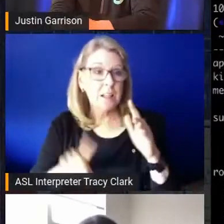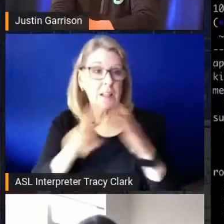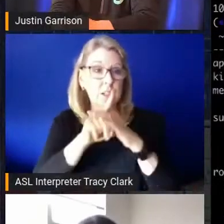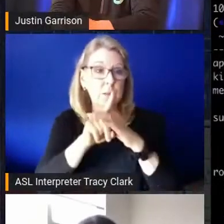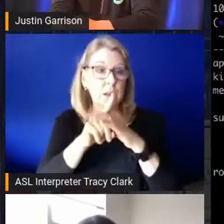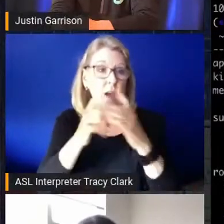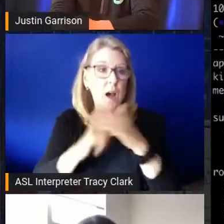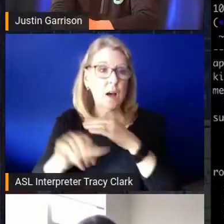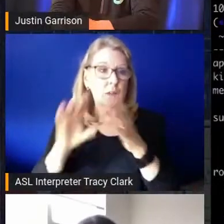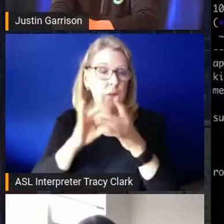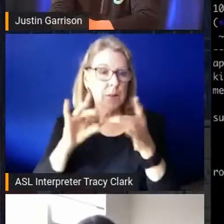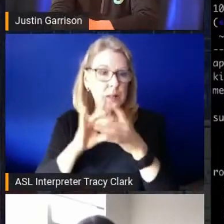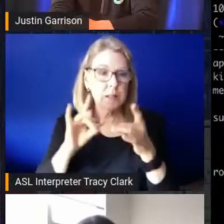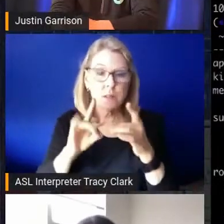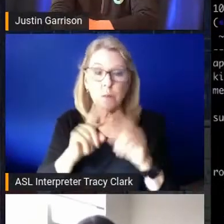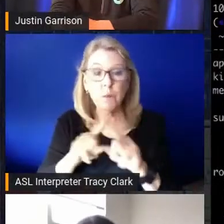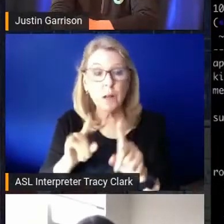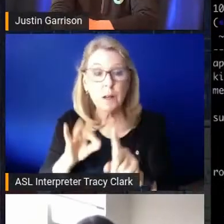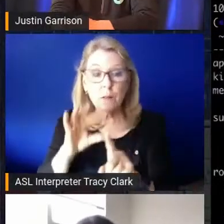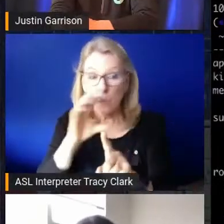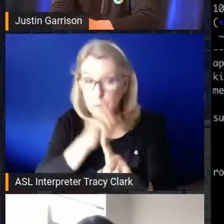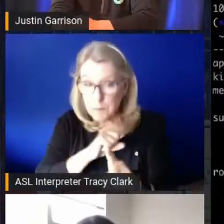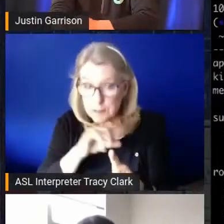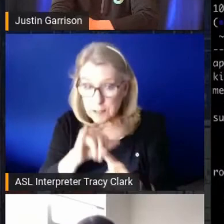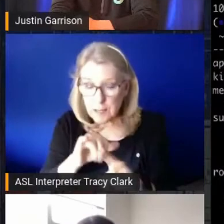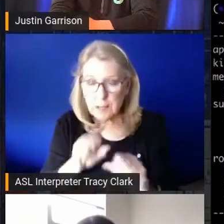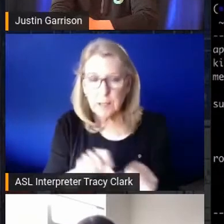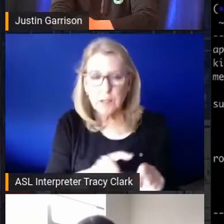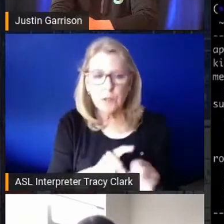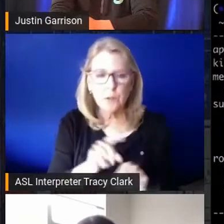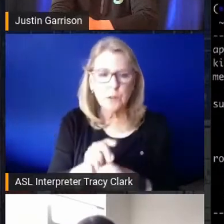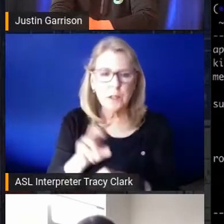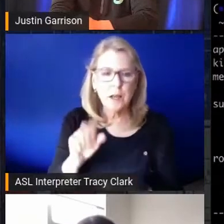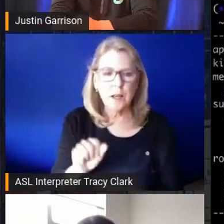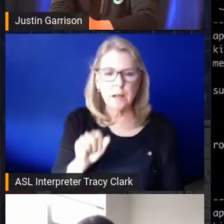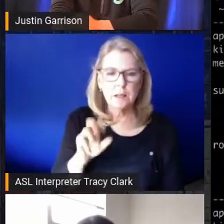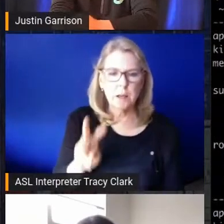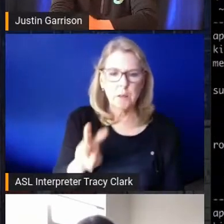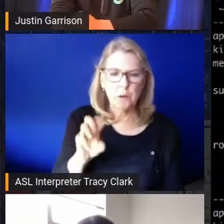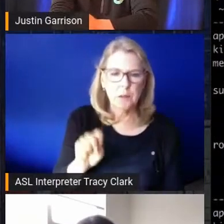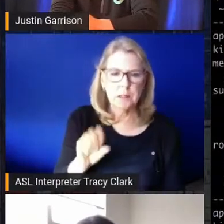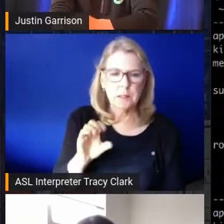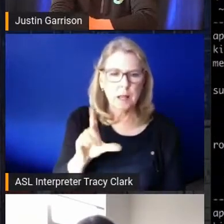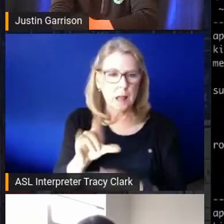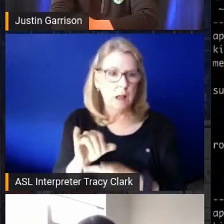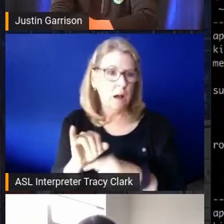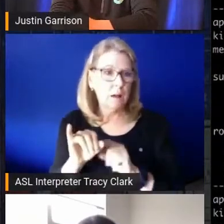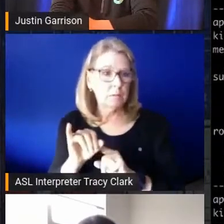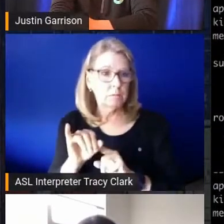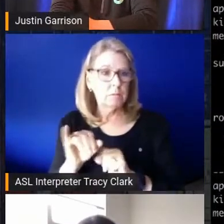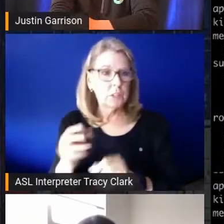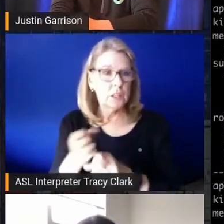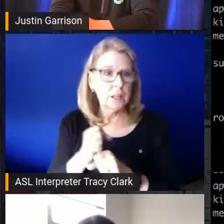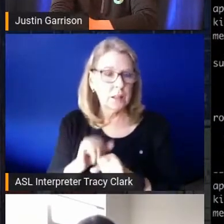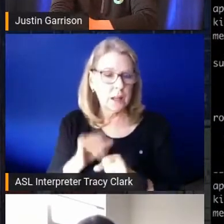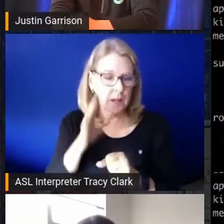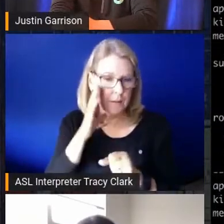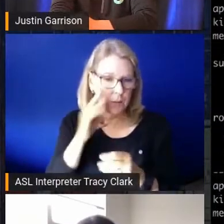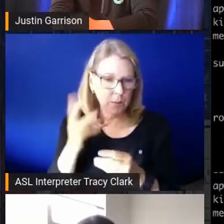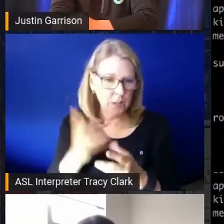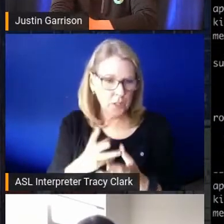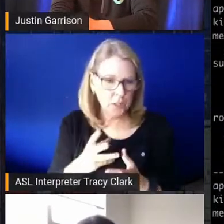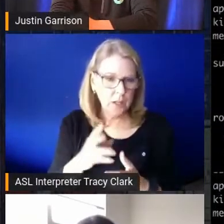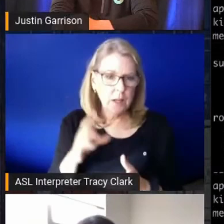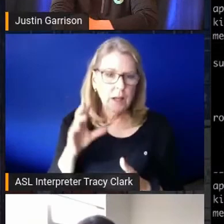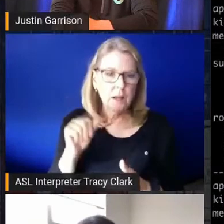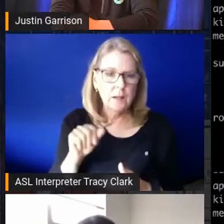case you missed it, you can also use the AWS CLI to get the same information. So you can just use AWS CLI,